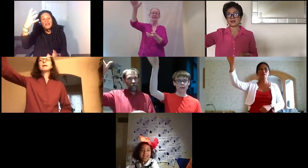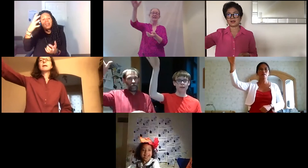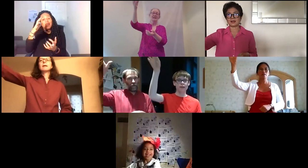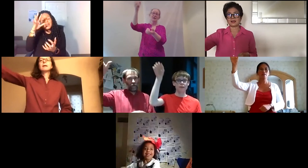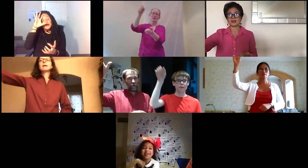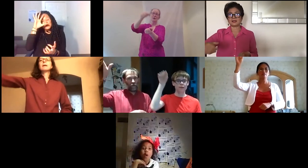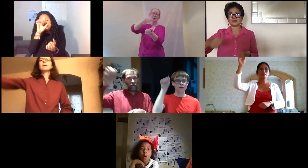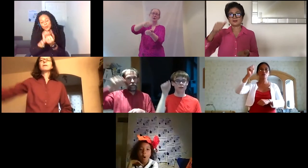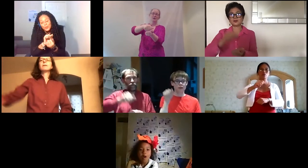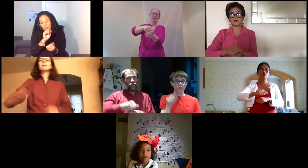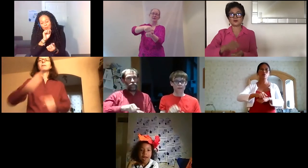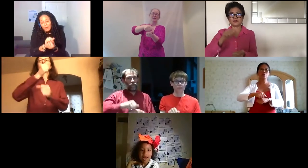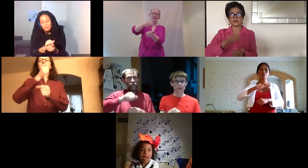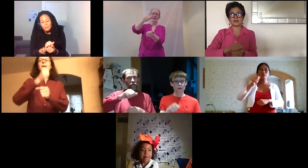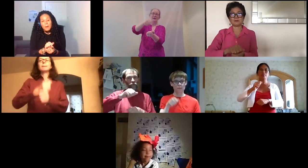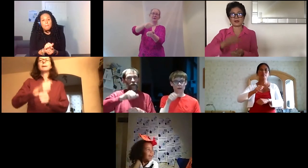forgetting to